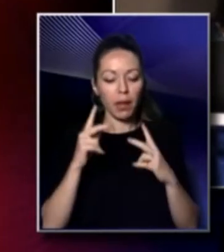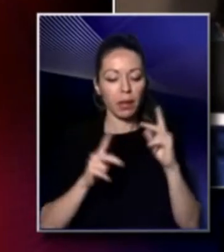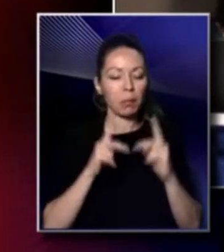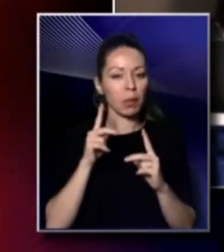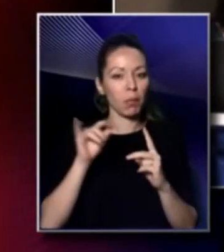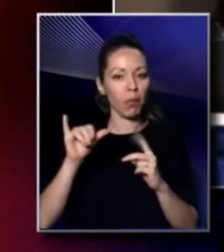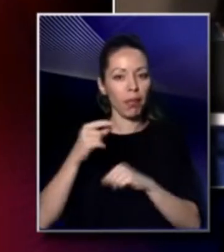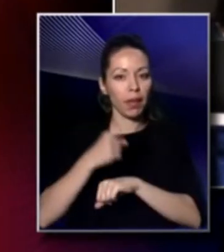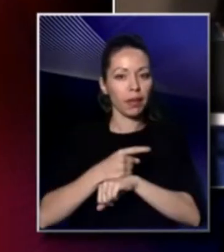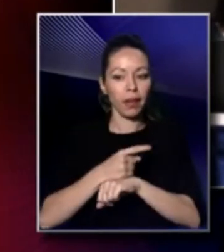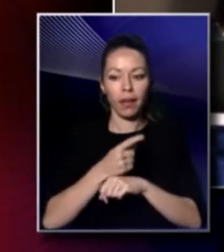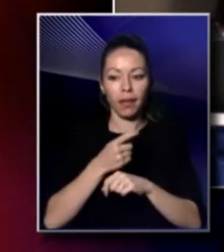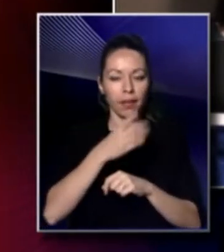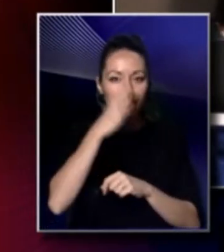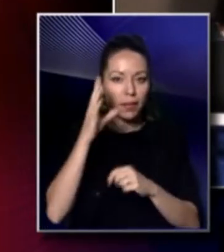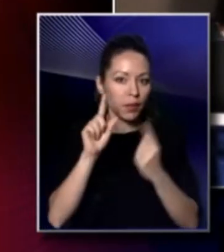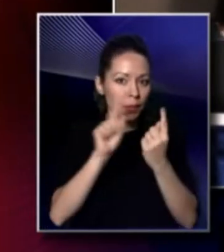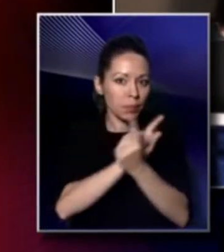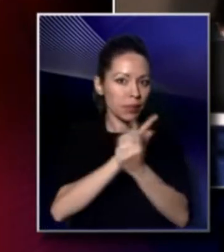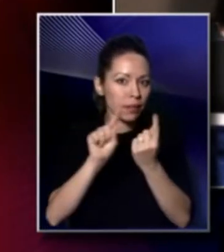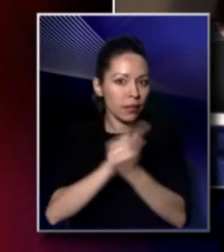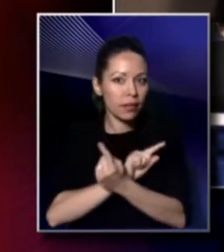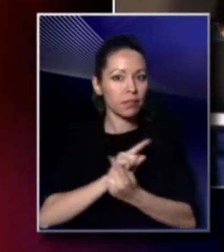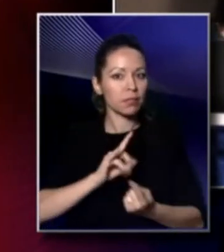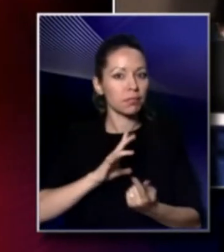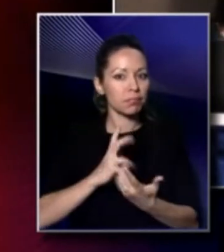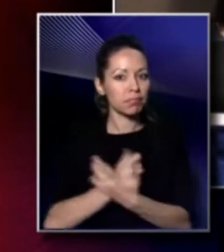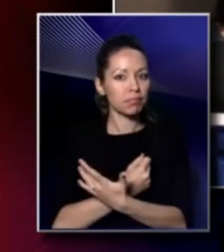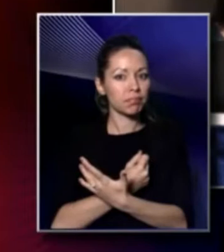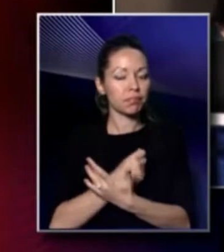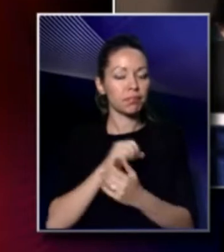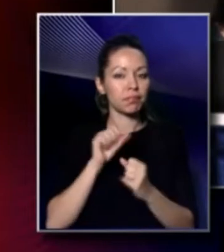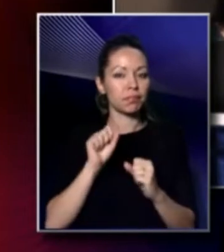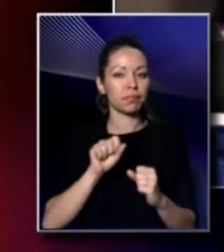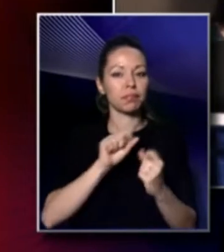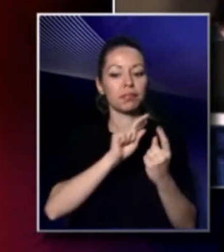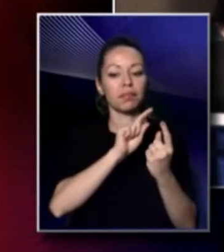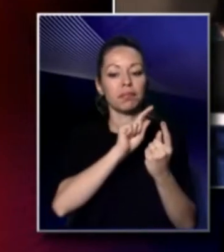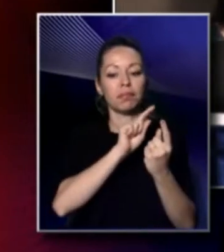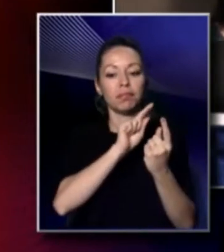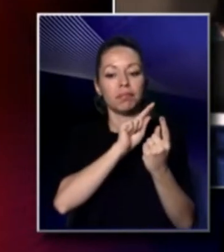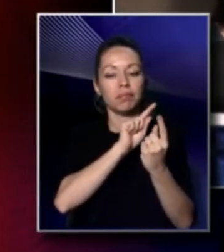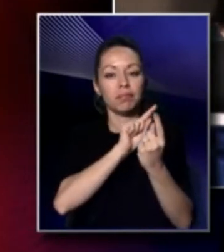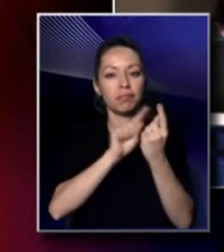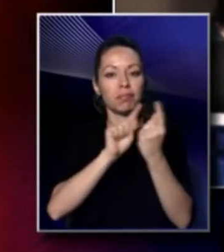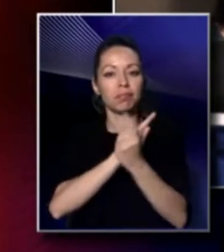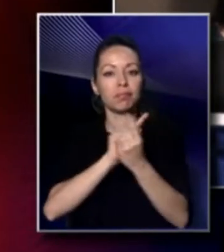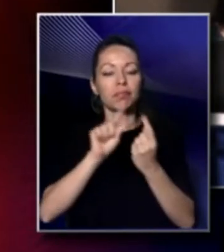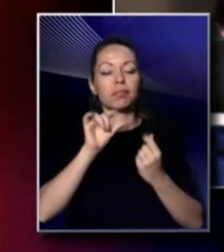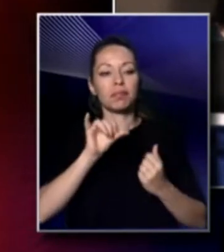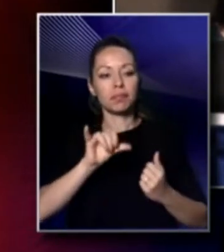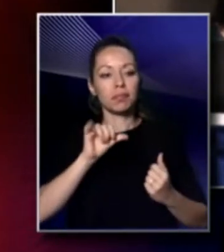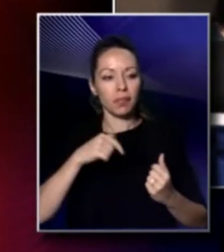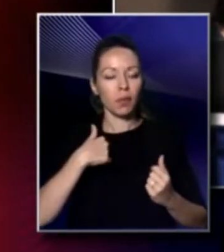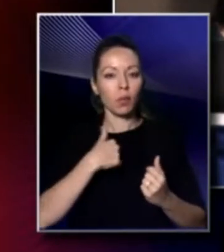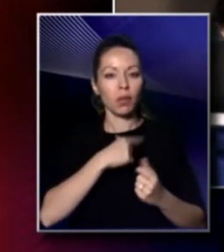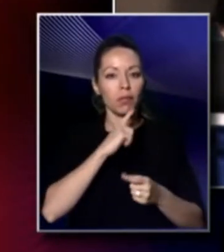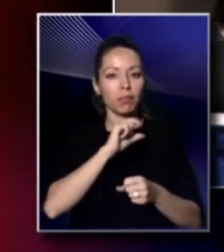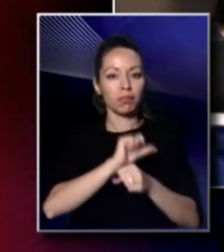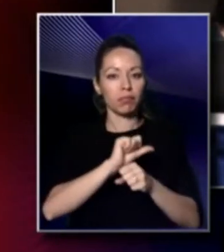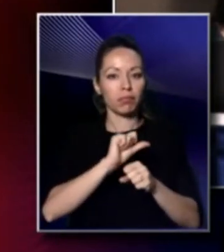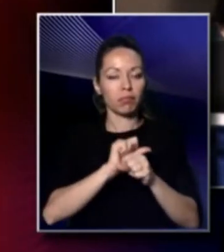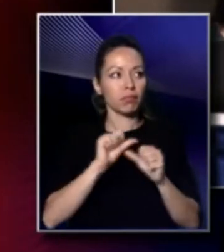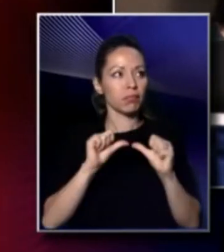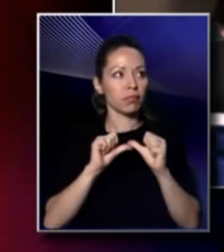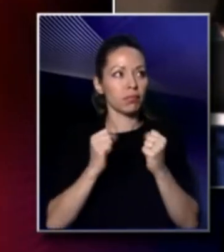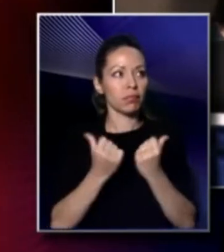room didn't know each other, so it was an opportunity for them to kind of get a sense, okay, we are an agency. We're not